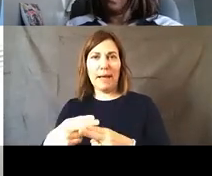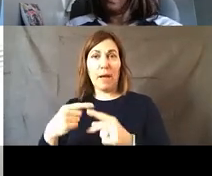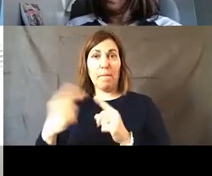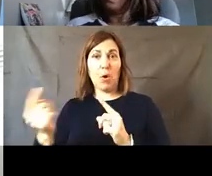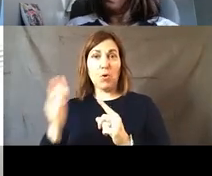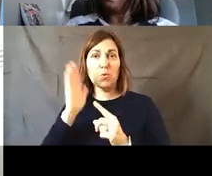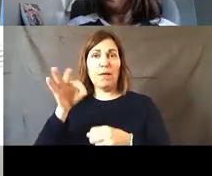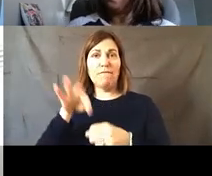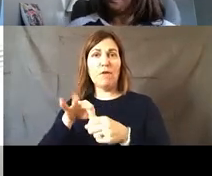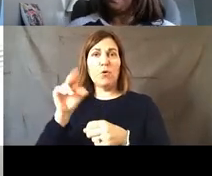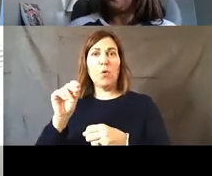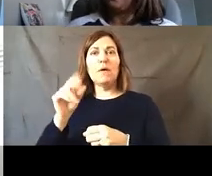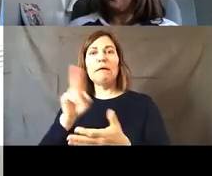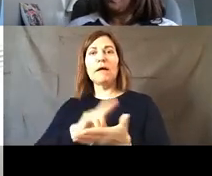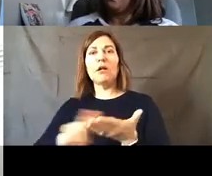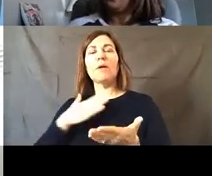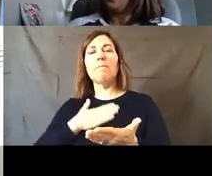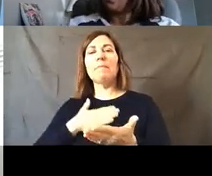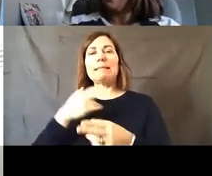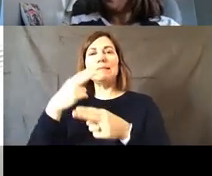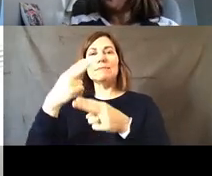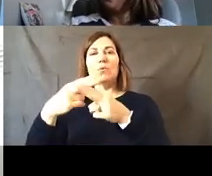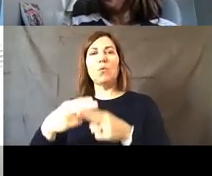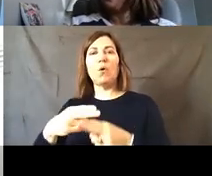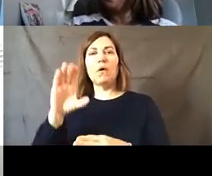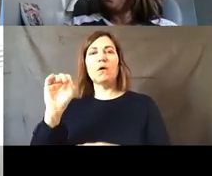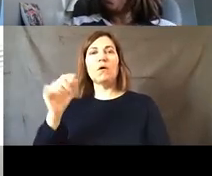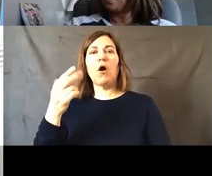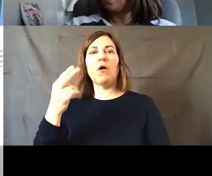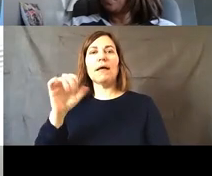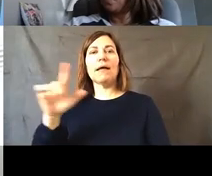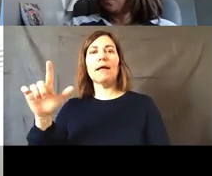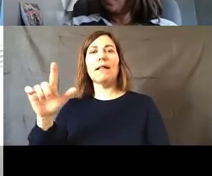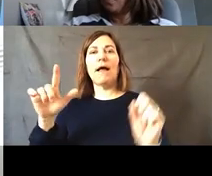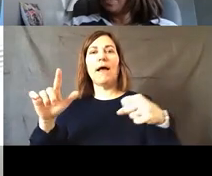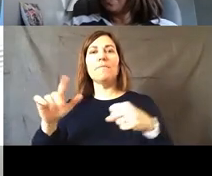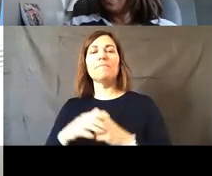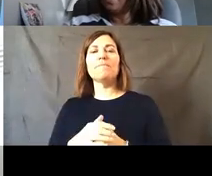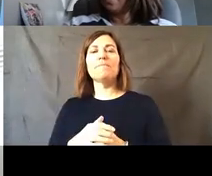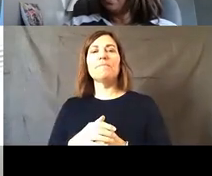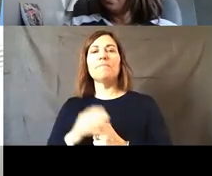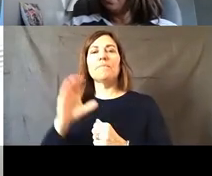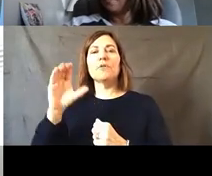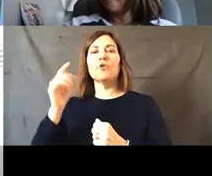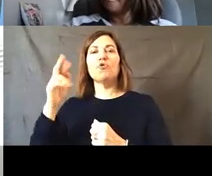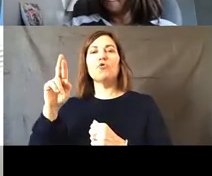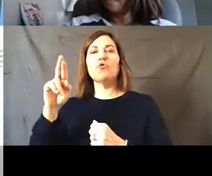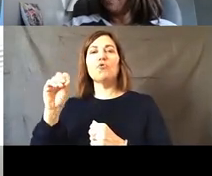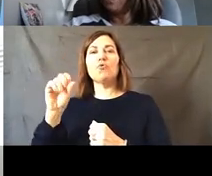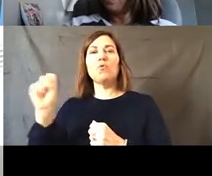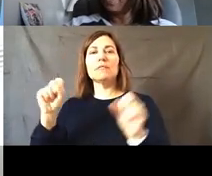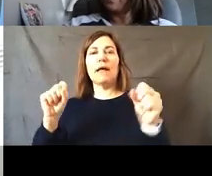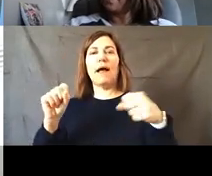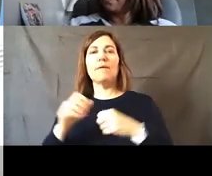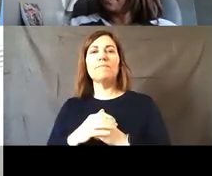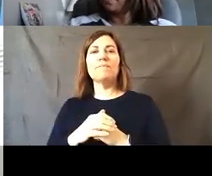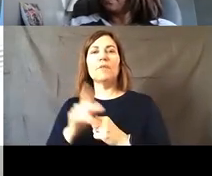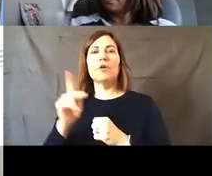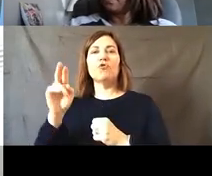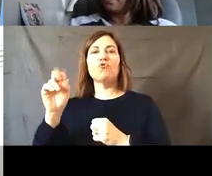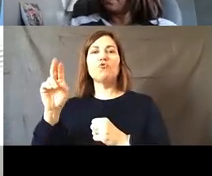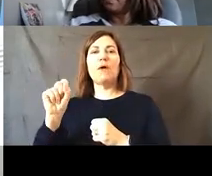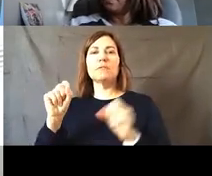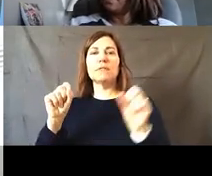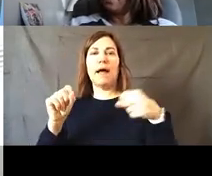Will the clerk please call the roll? Mr. Coghill. Aye. Ms. Gross. Aye. Aye. Mr. Krause.